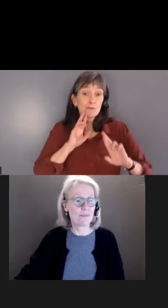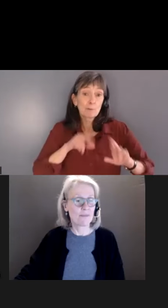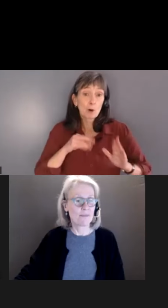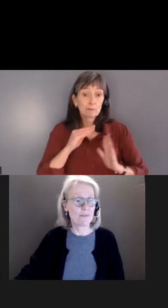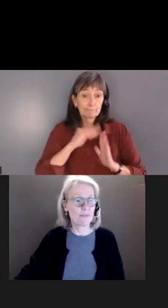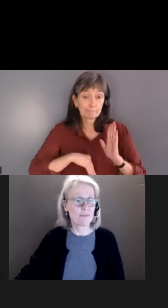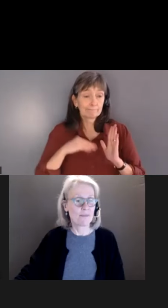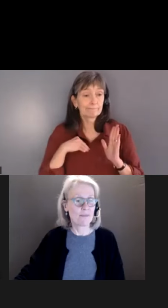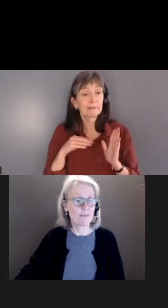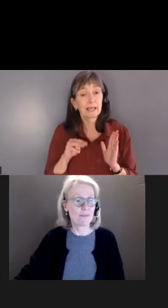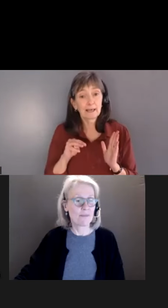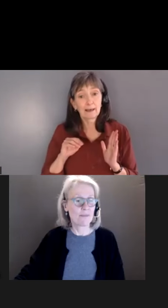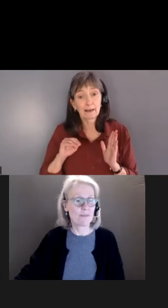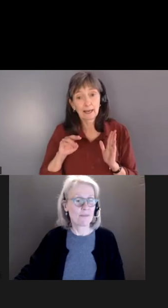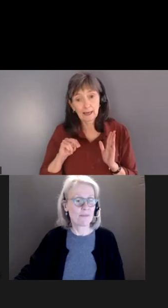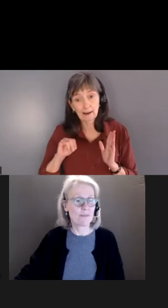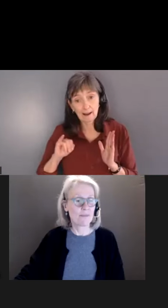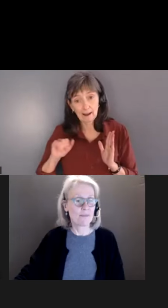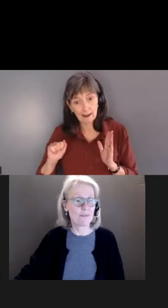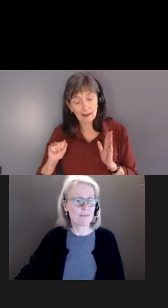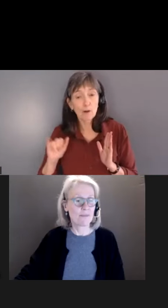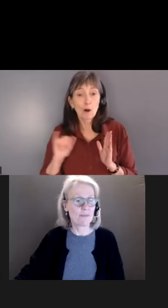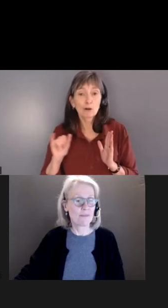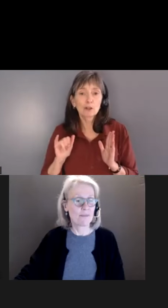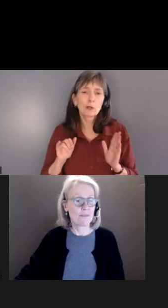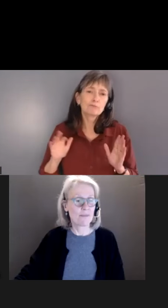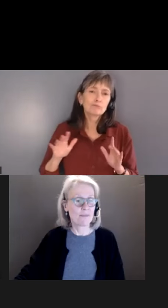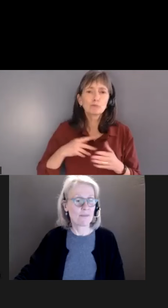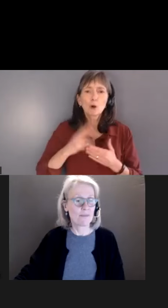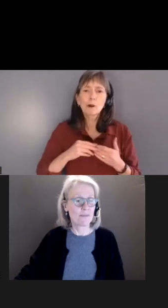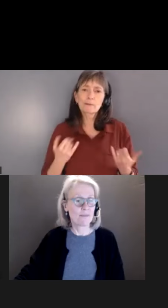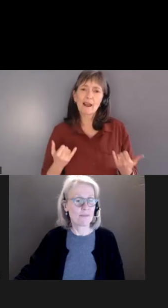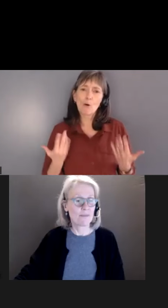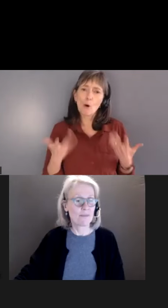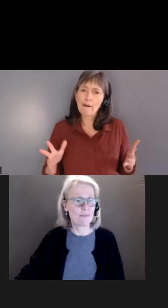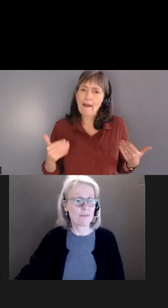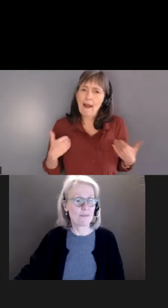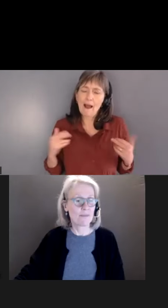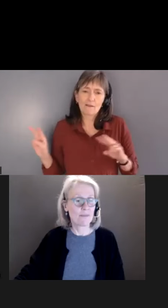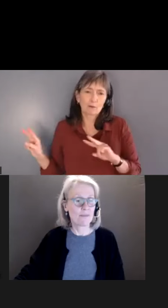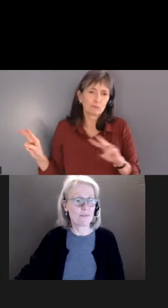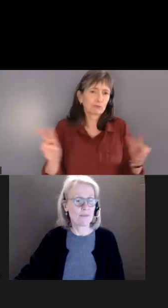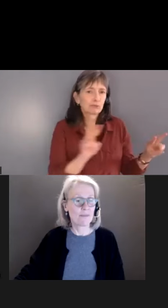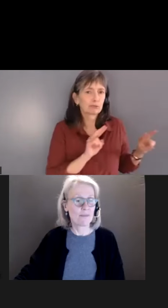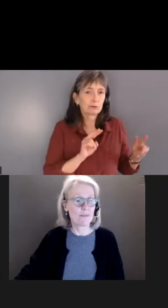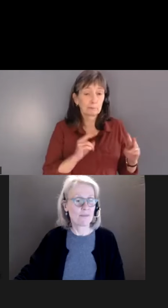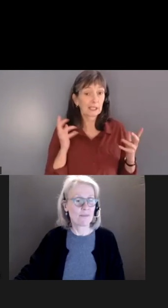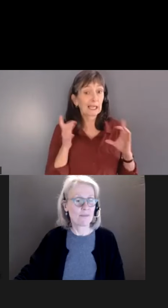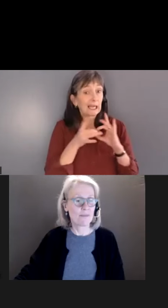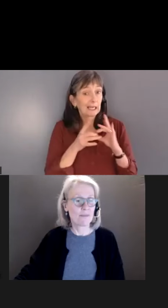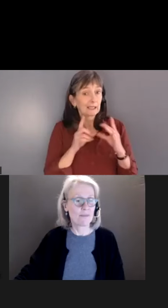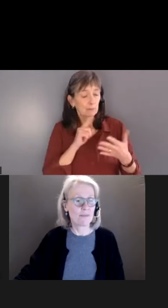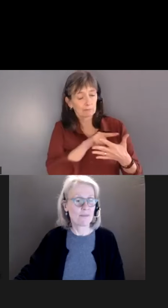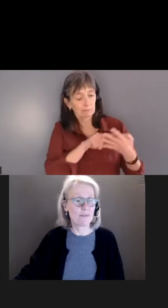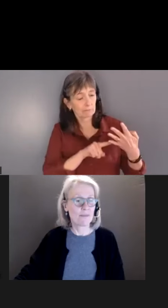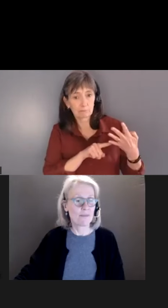also conducted a rapid review of available existing programs and services across the 4 pillars to provide an overview of